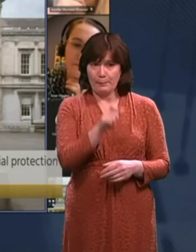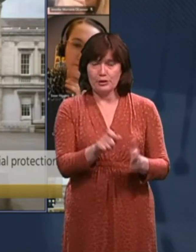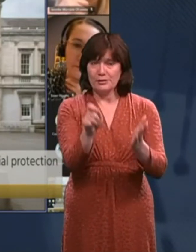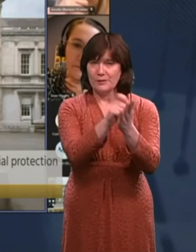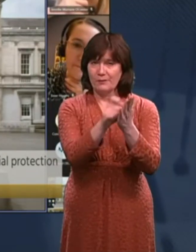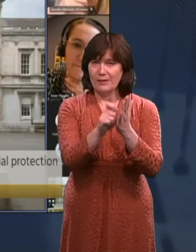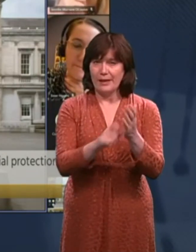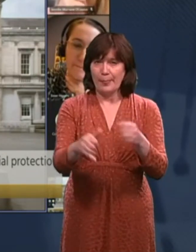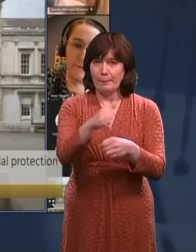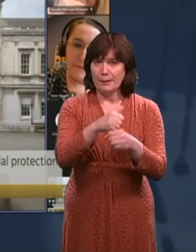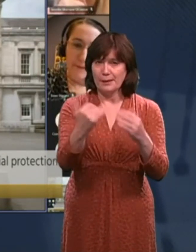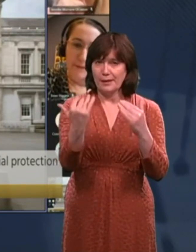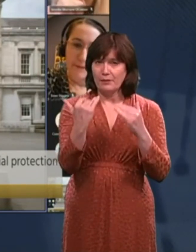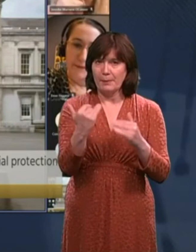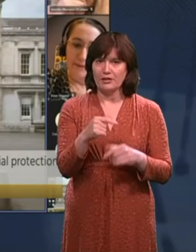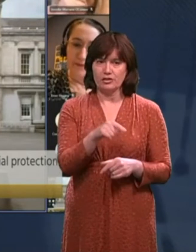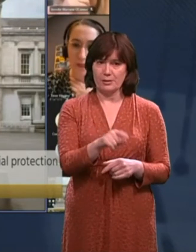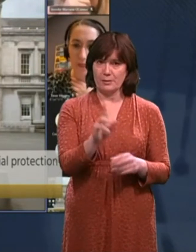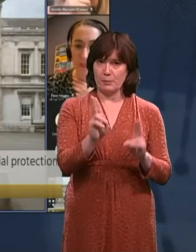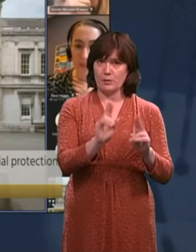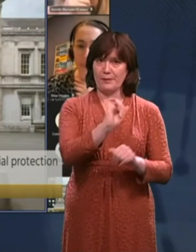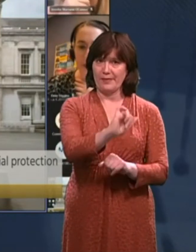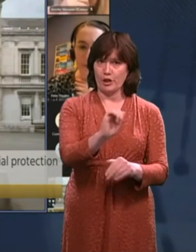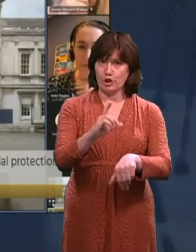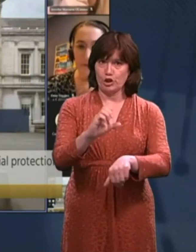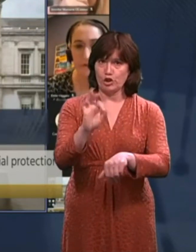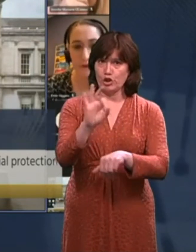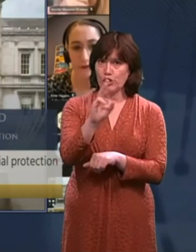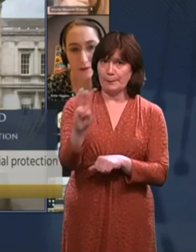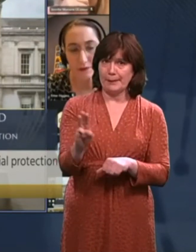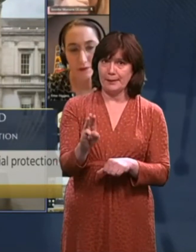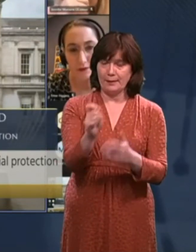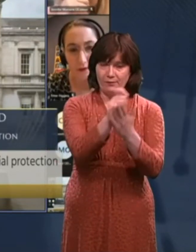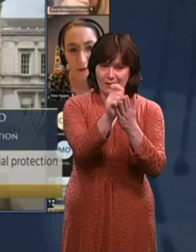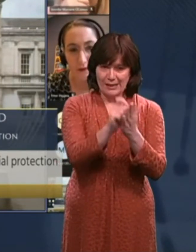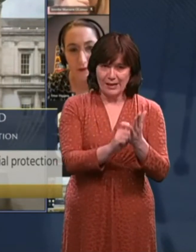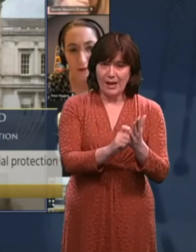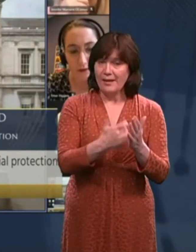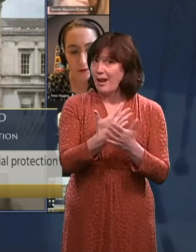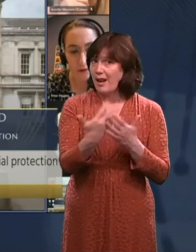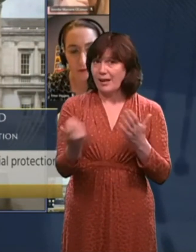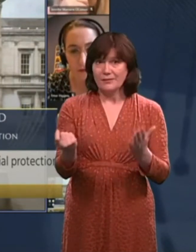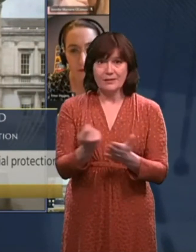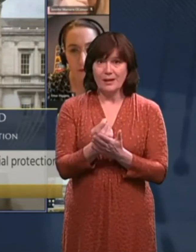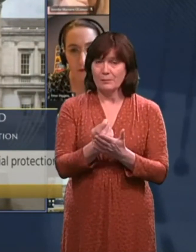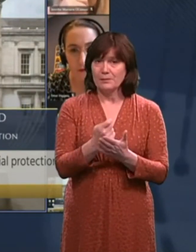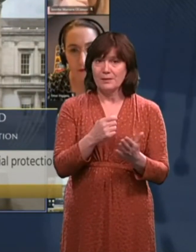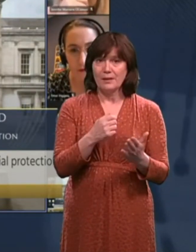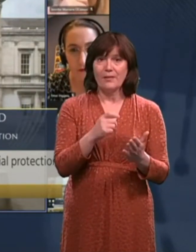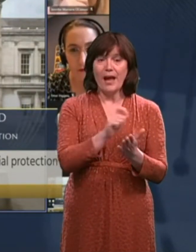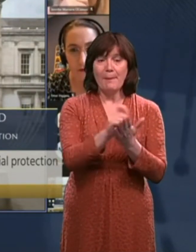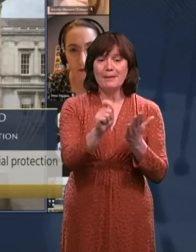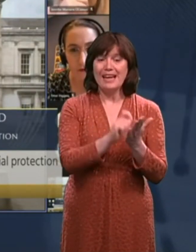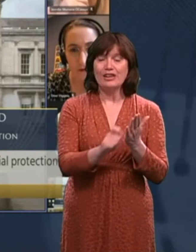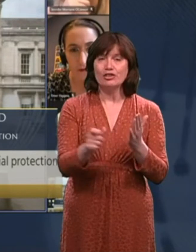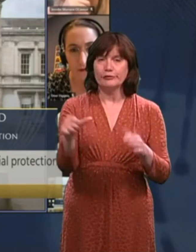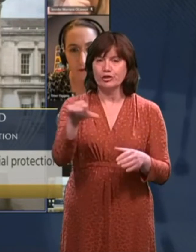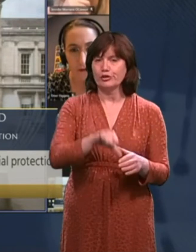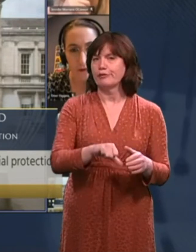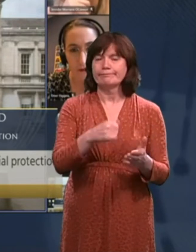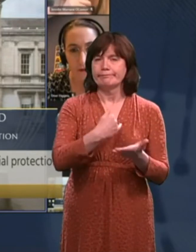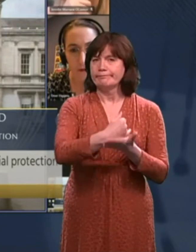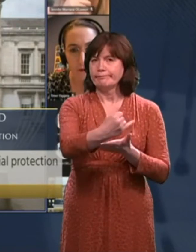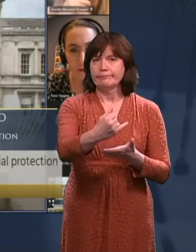up. So we have found that the main reason that an application is turned down is because the